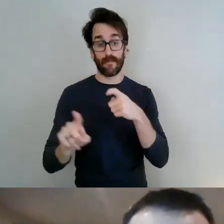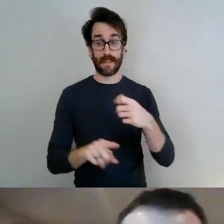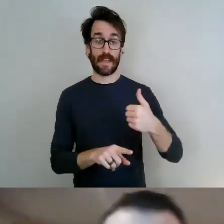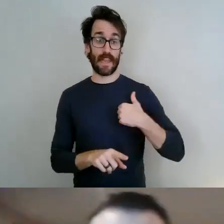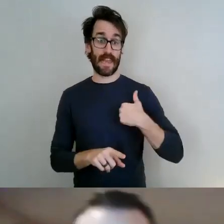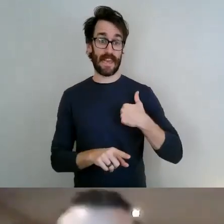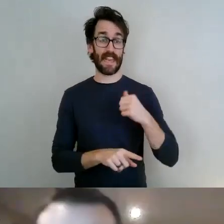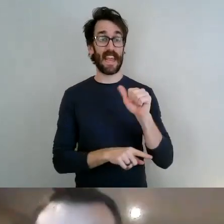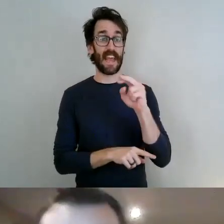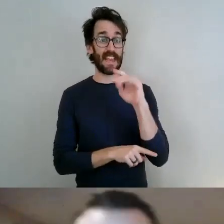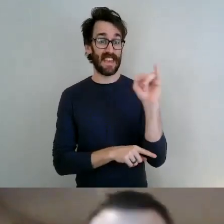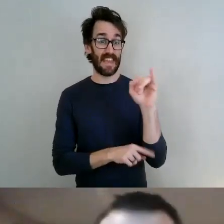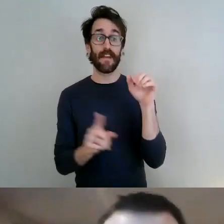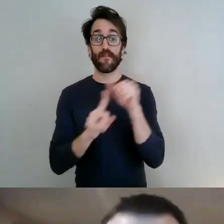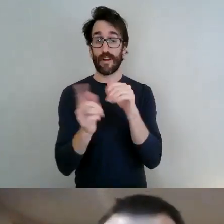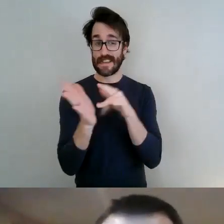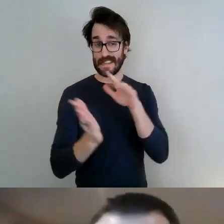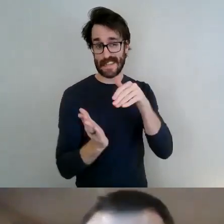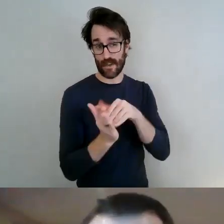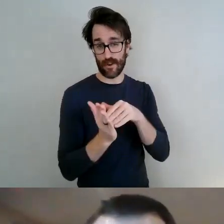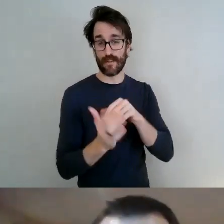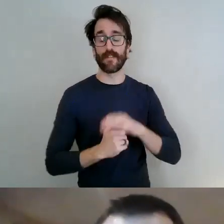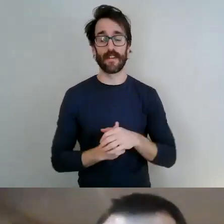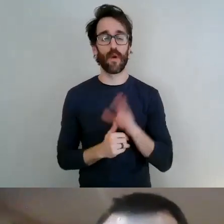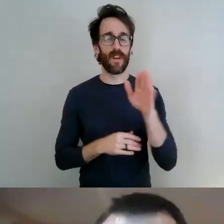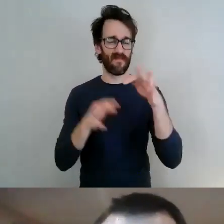on the different frauds from the Canadian Anti-Fraud Centre. Jeff.